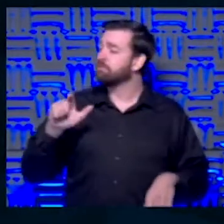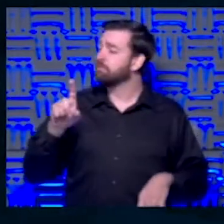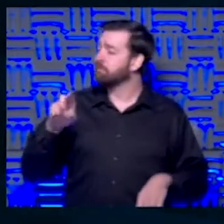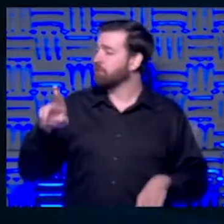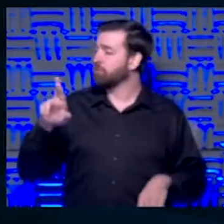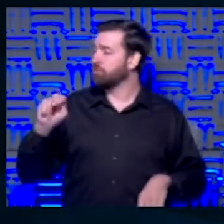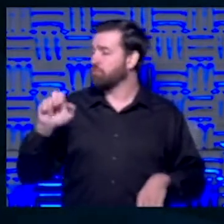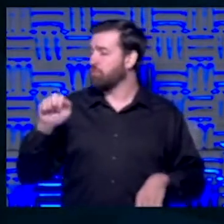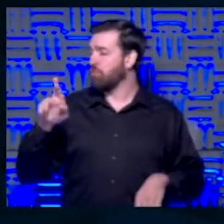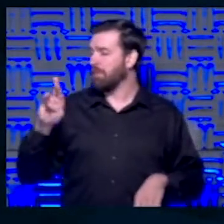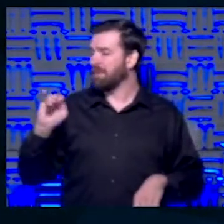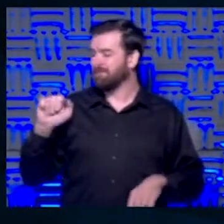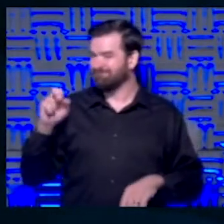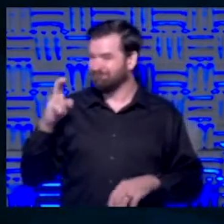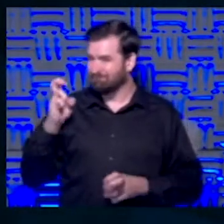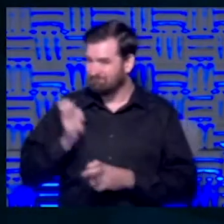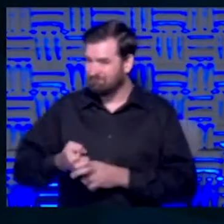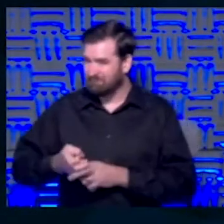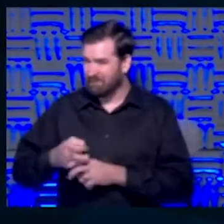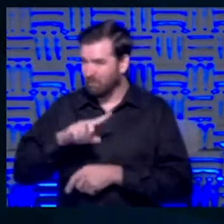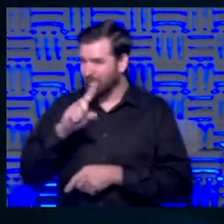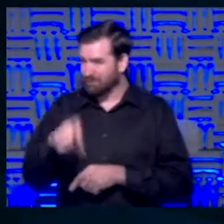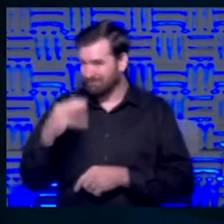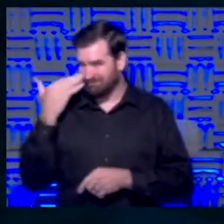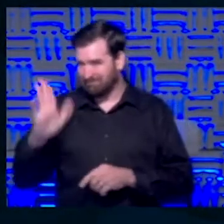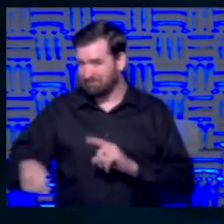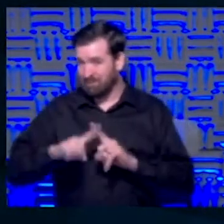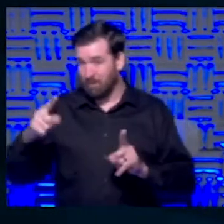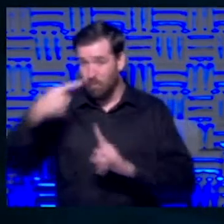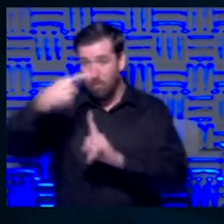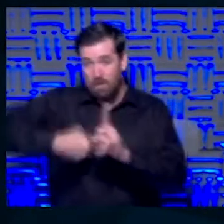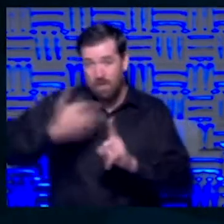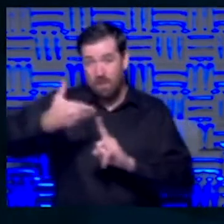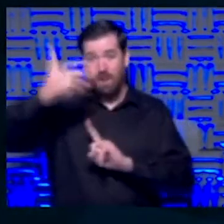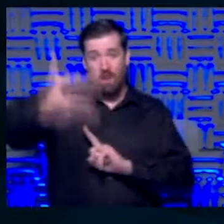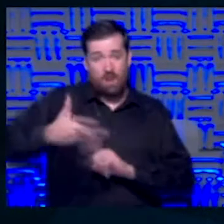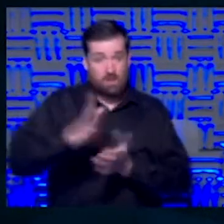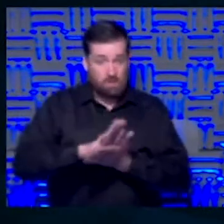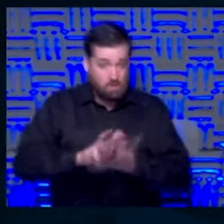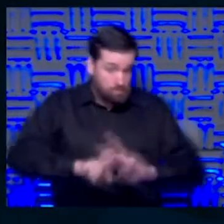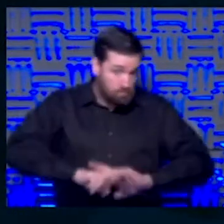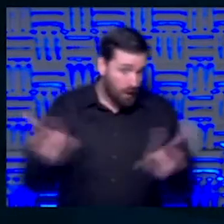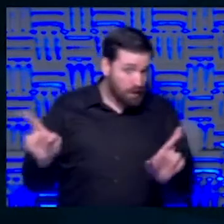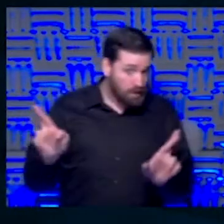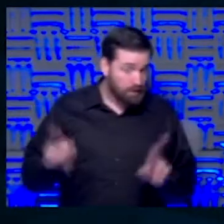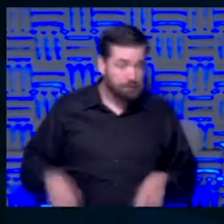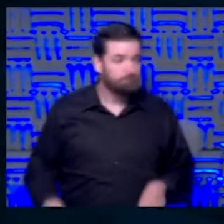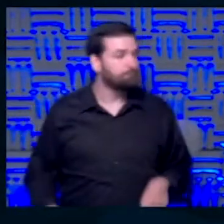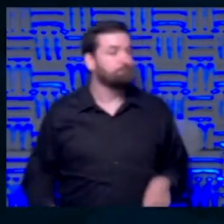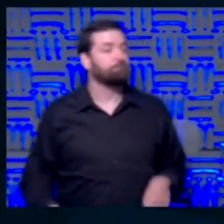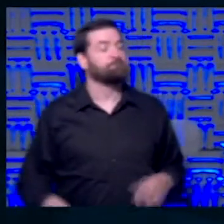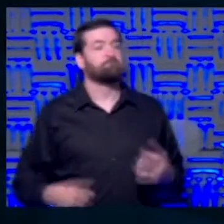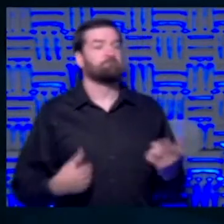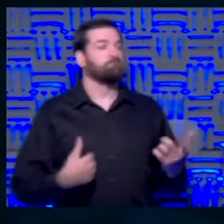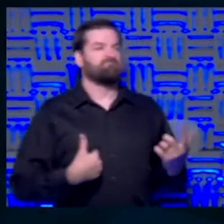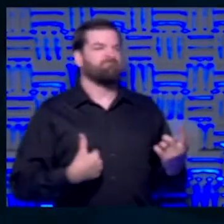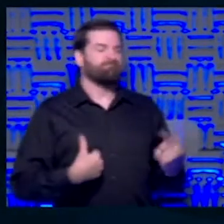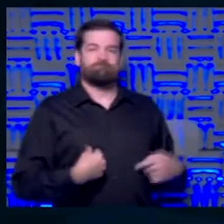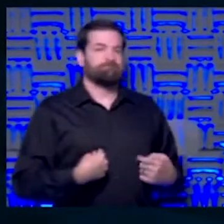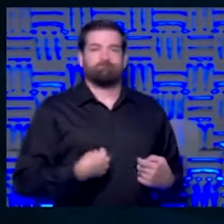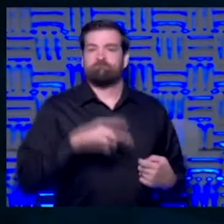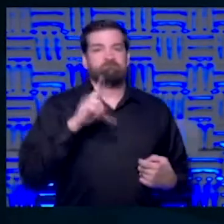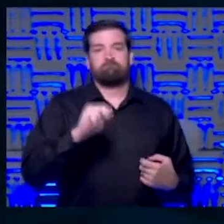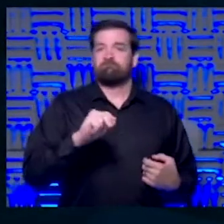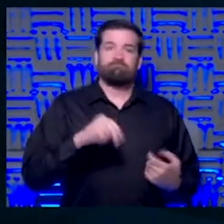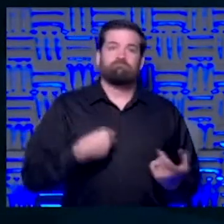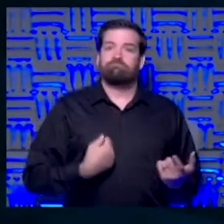loaded question. Are we ready for school in a month, do you think? I do not think we're ready for school in a month. I'd